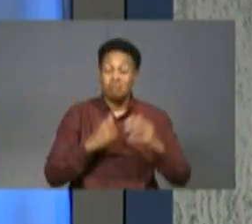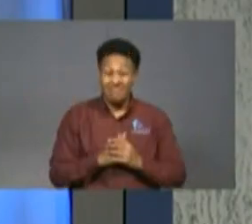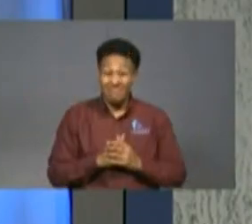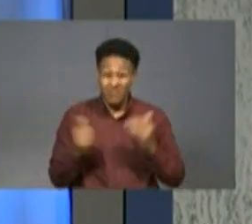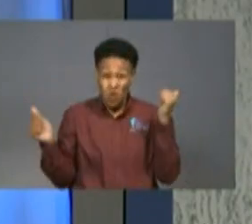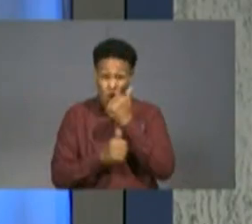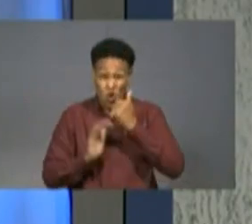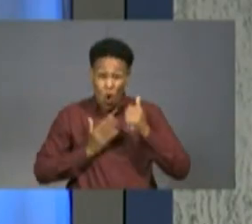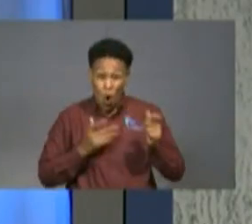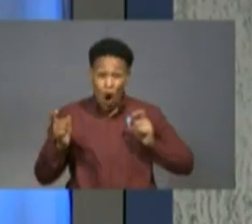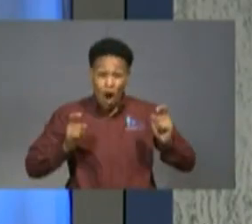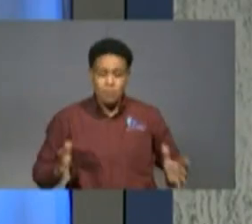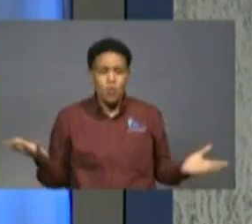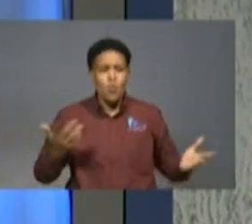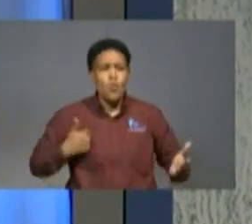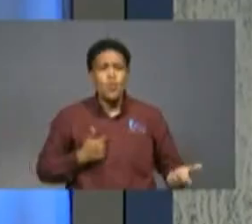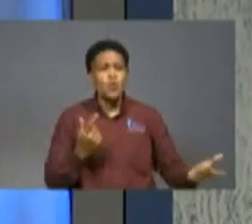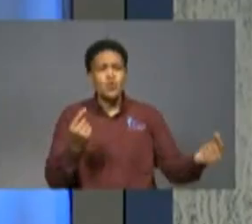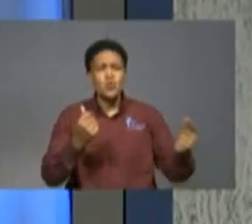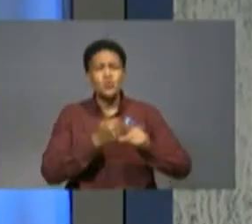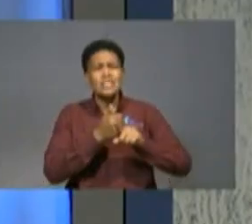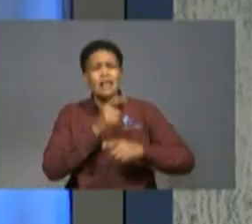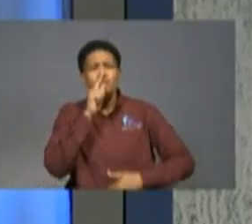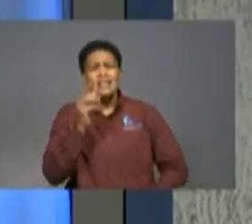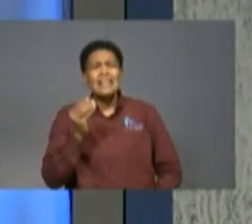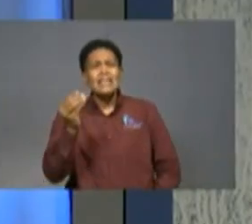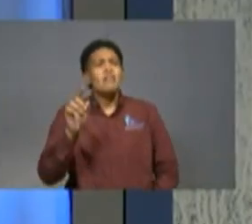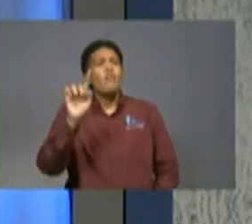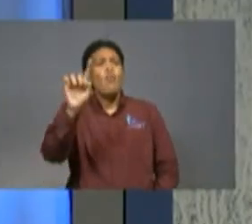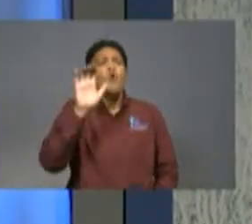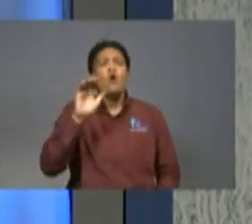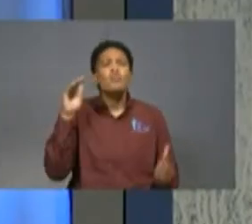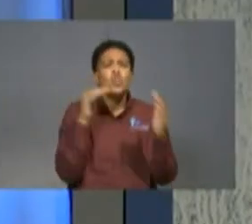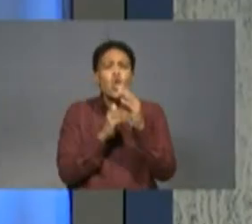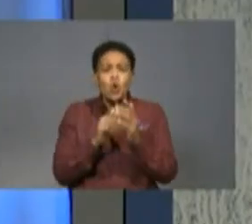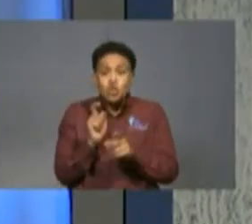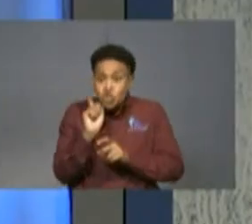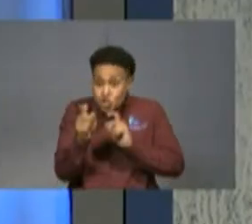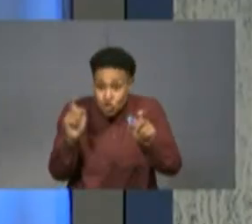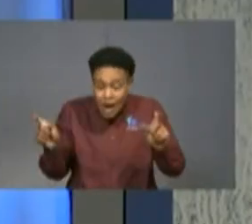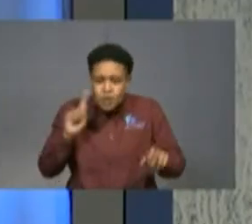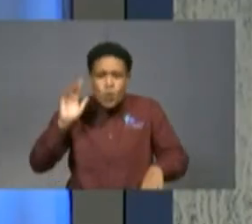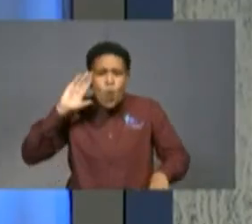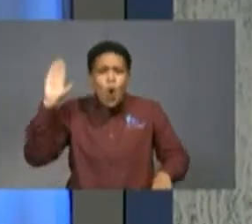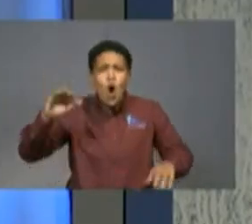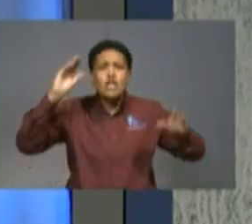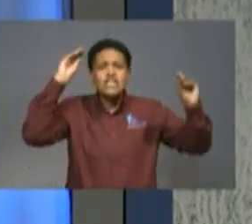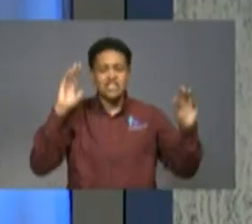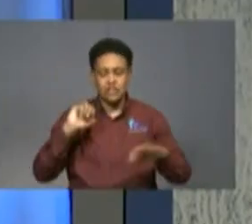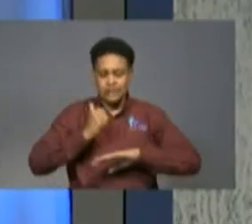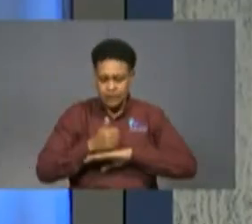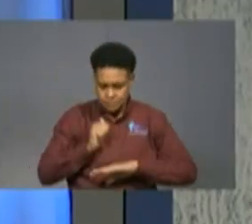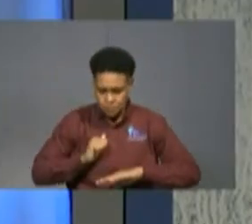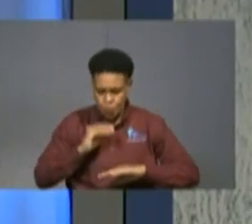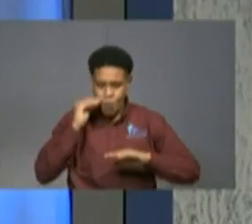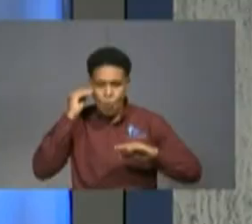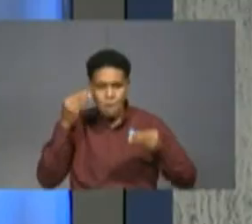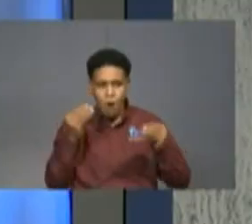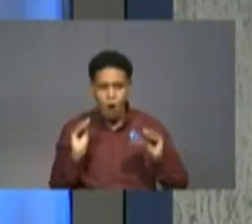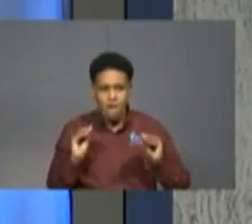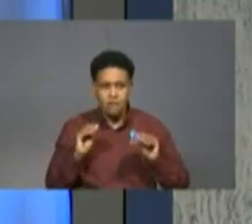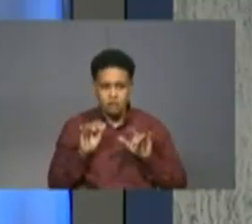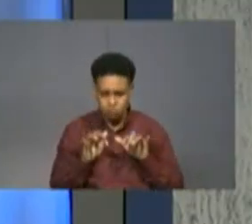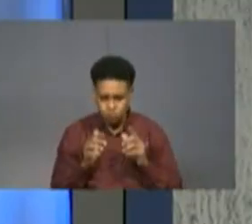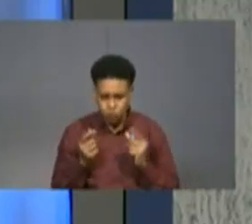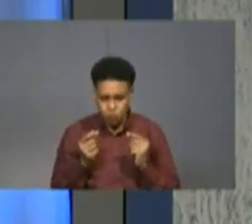our administration, what we would do is give a 100,000 grant to every teacher to set up a home office so that they could bring